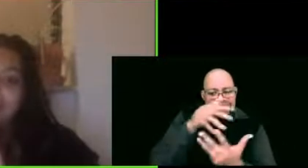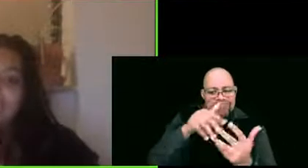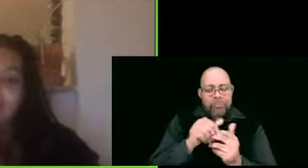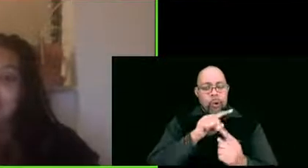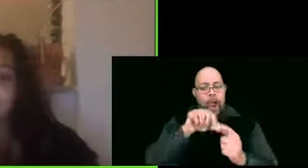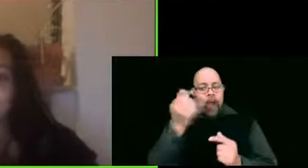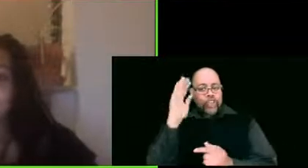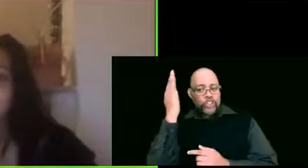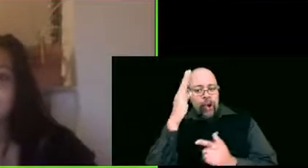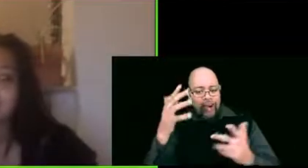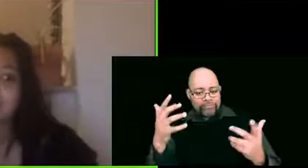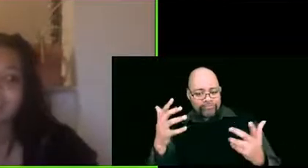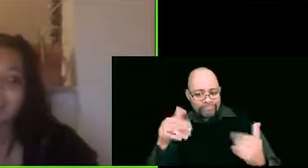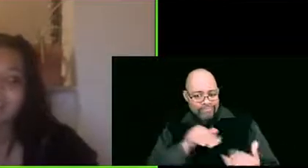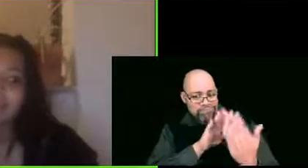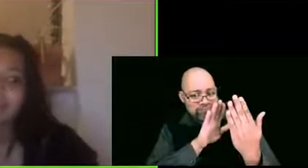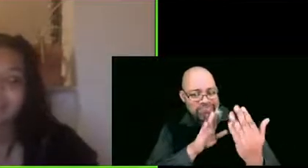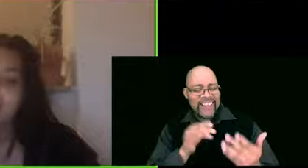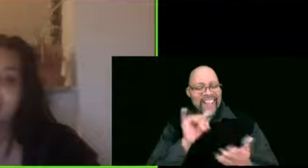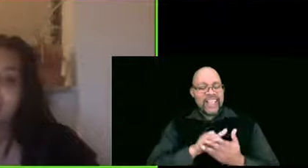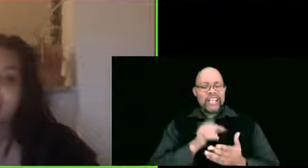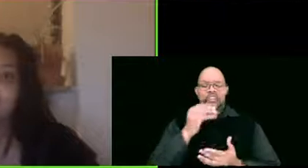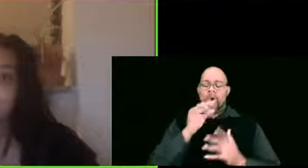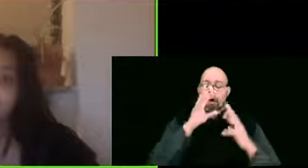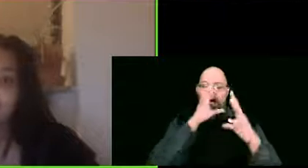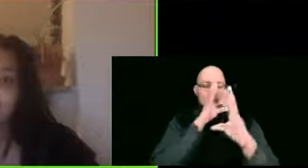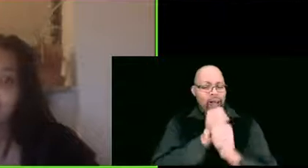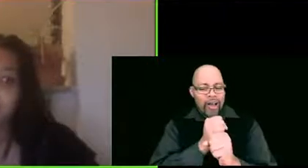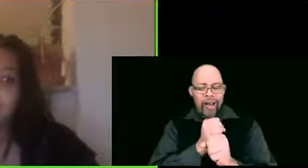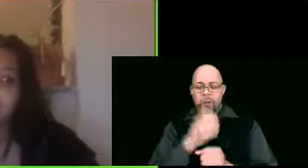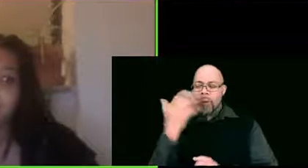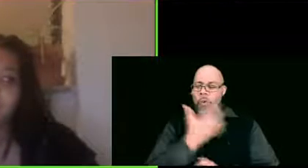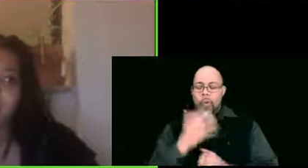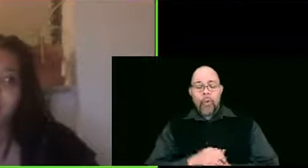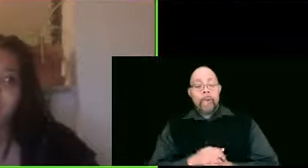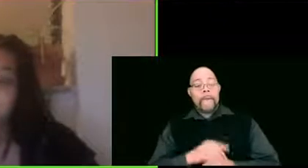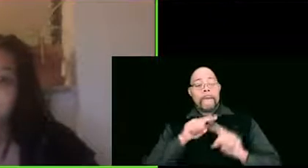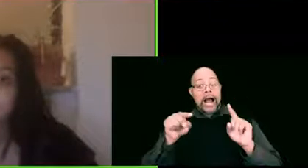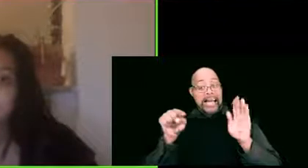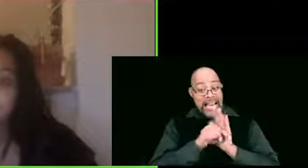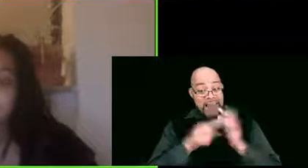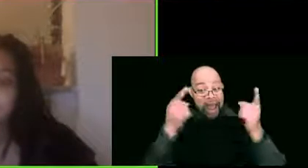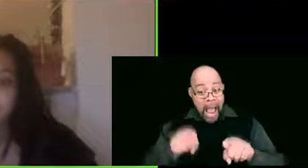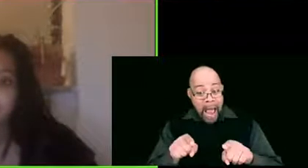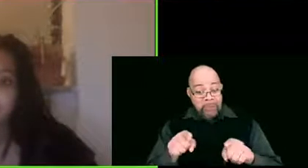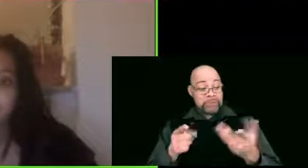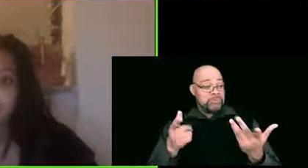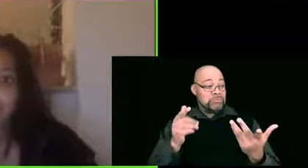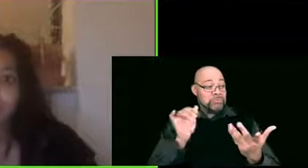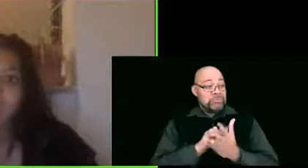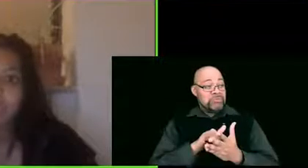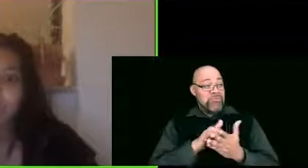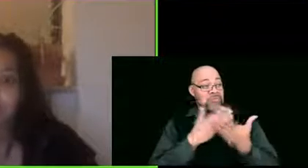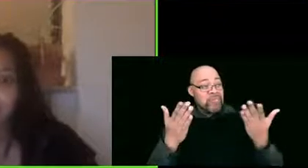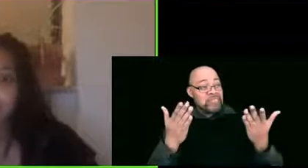how they interact. And when another one comes in, and they're so fascinating to observe. in terms of negative interactions and the